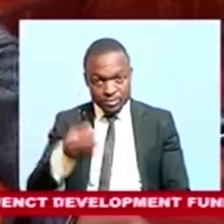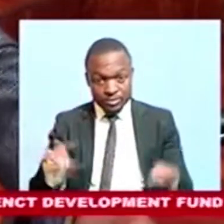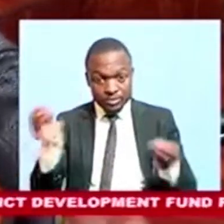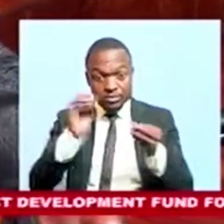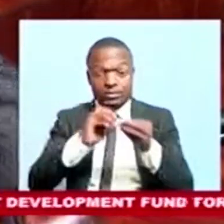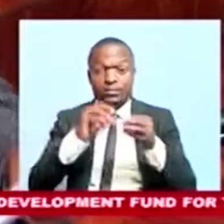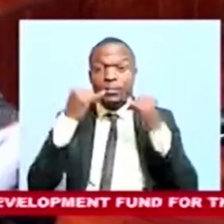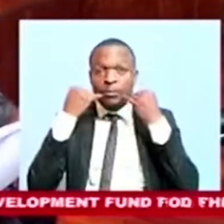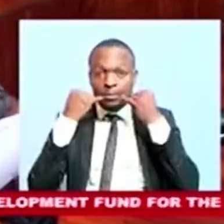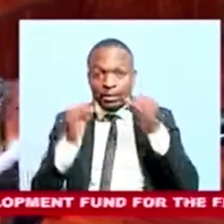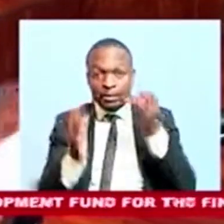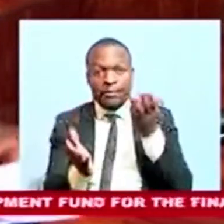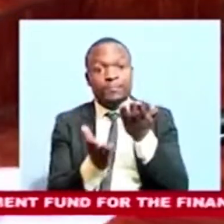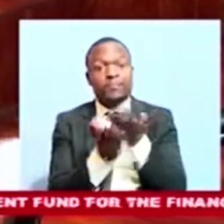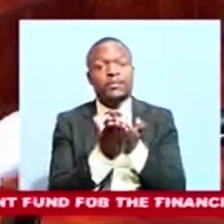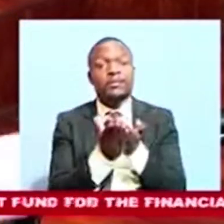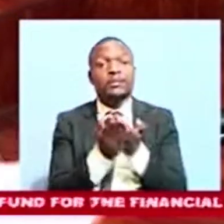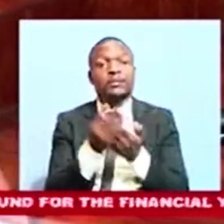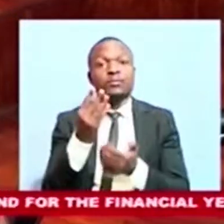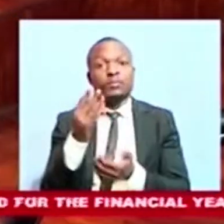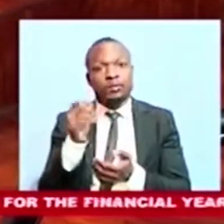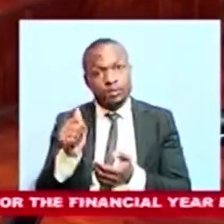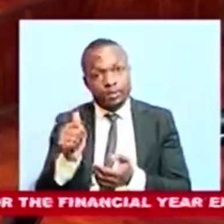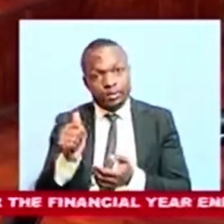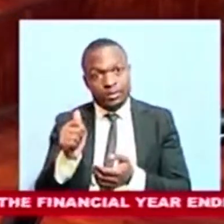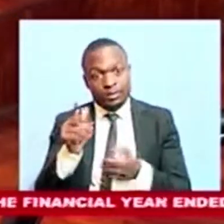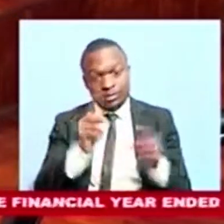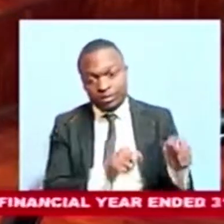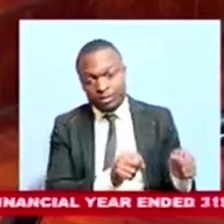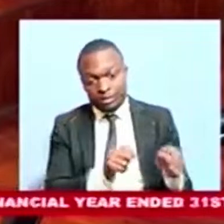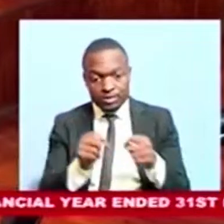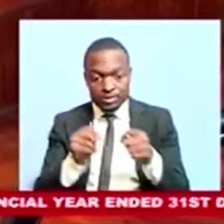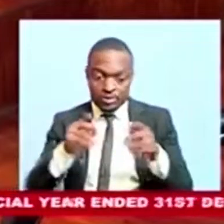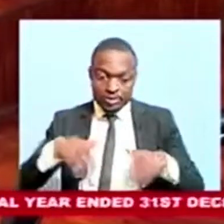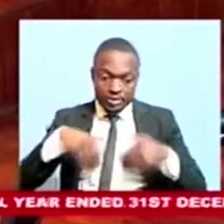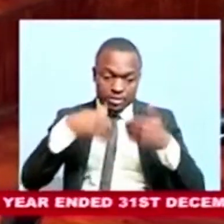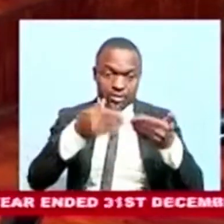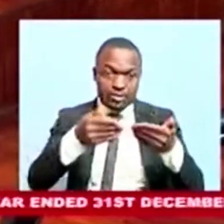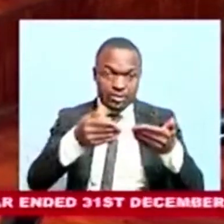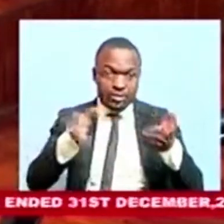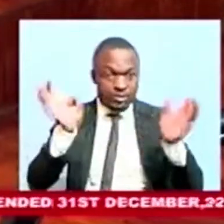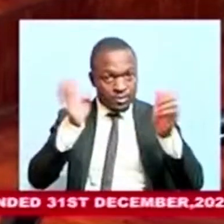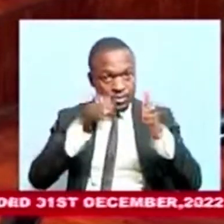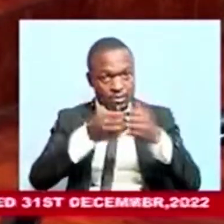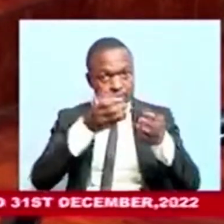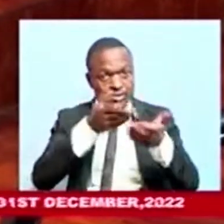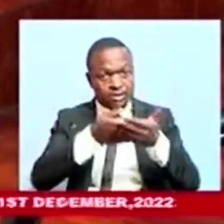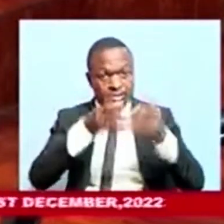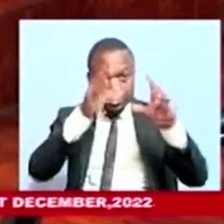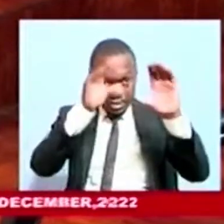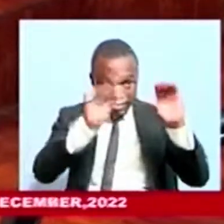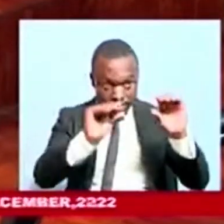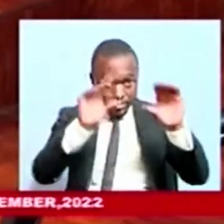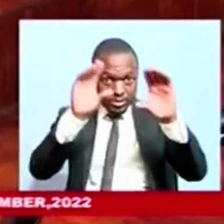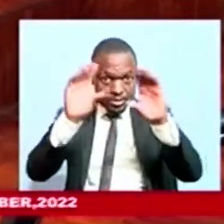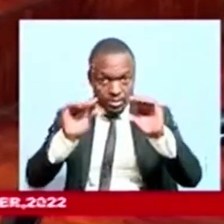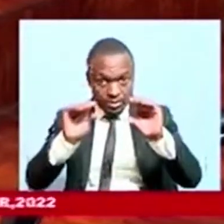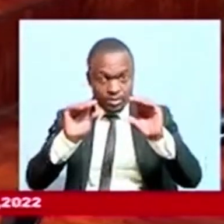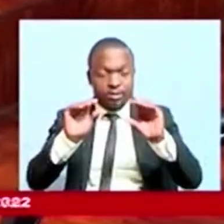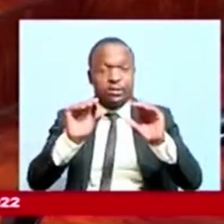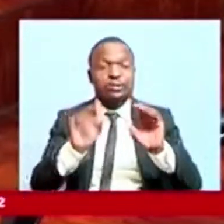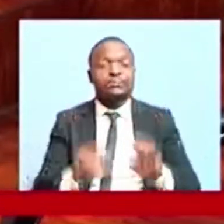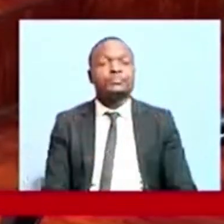is appendix 4A. Okay. That's a transfer which we have taken to the bank. And these are the accounts here which they are appearing on